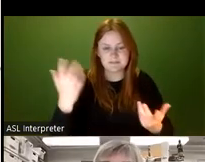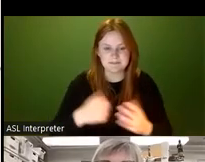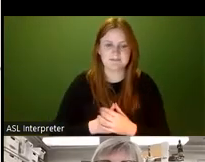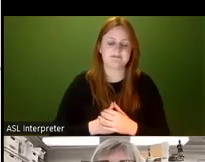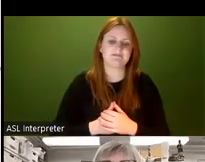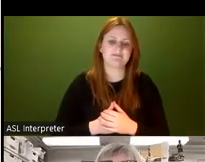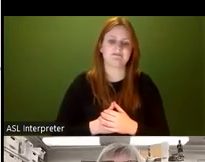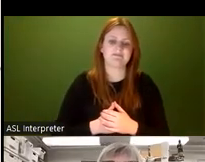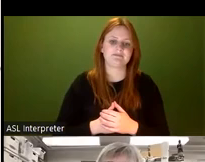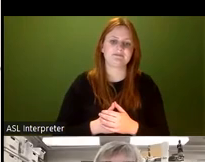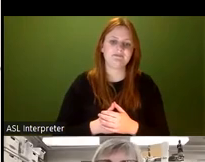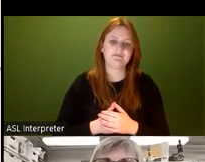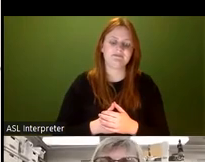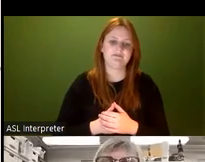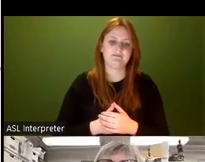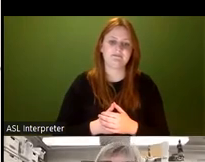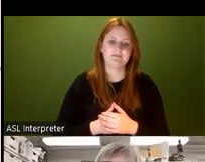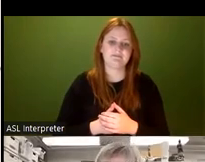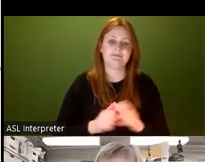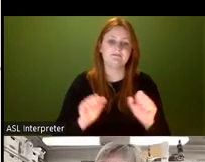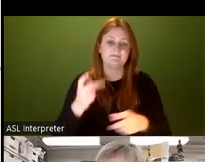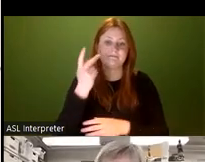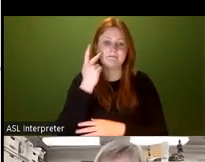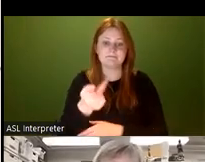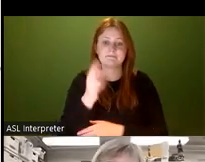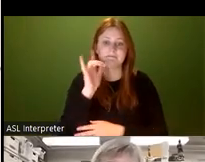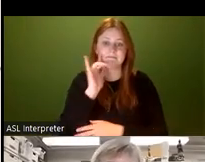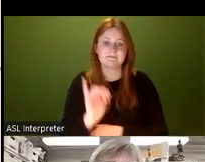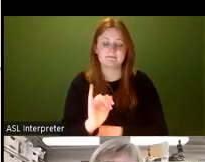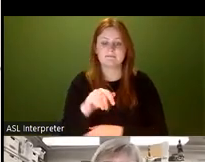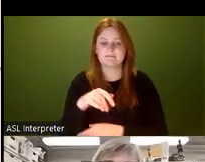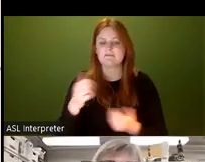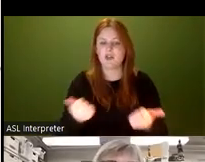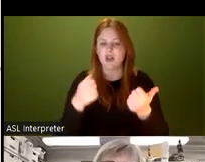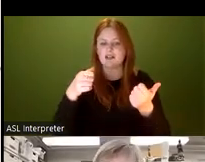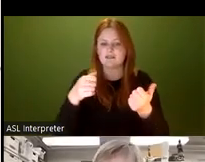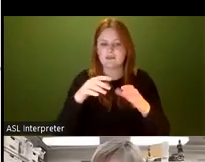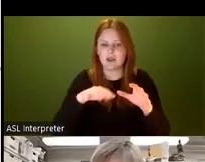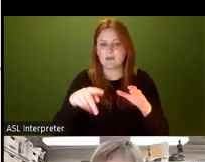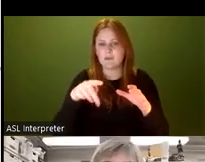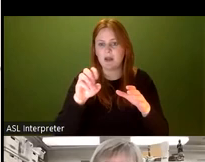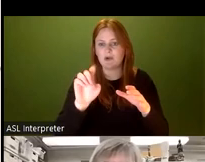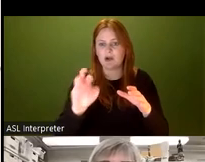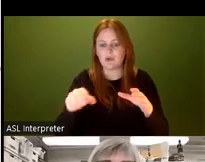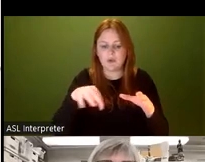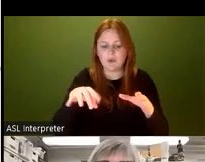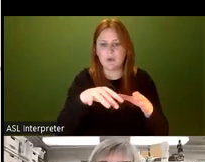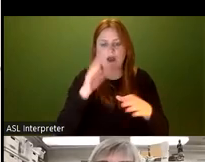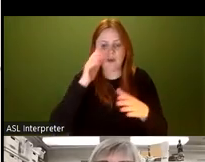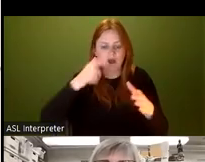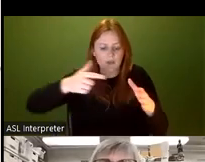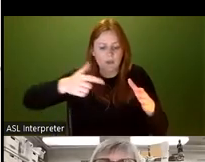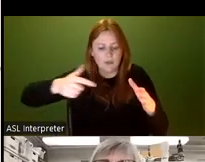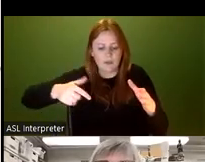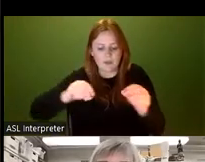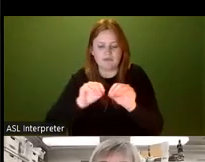they are, so pretty powdery. And that's all extra stoneware that then gets blasted off in the spray